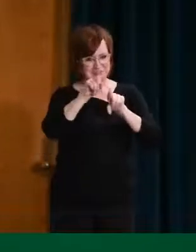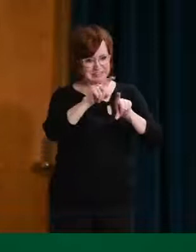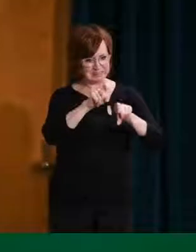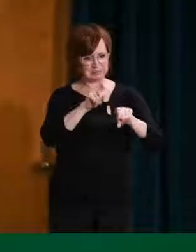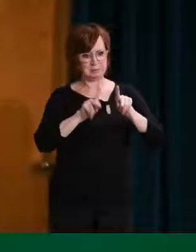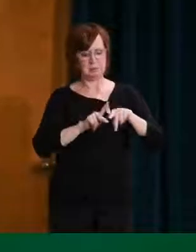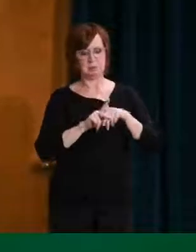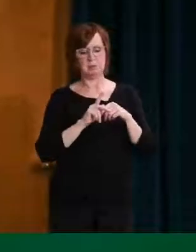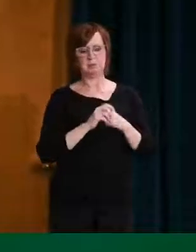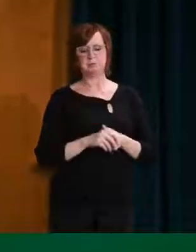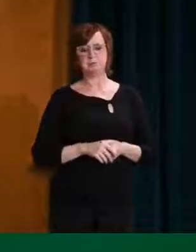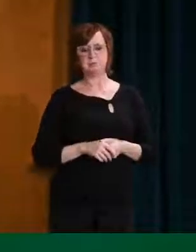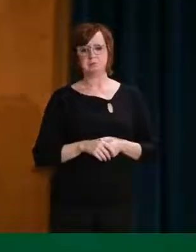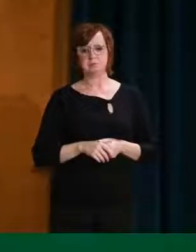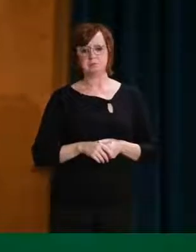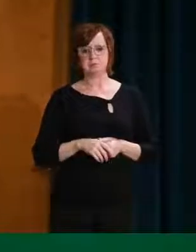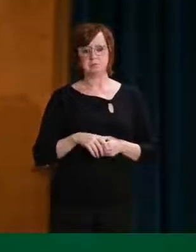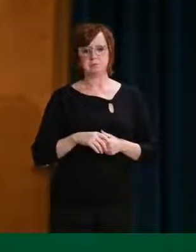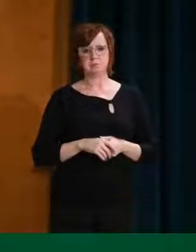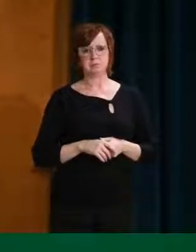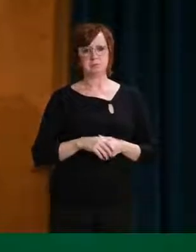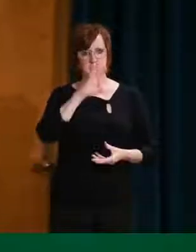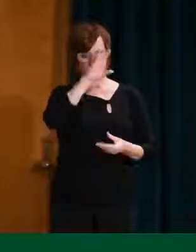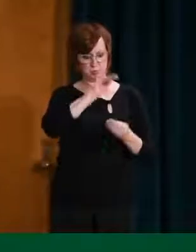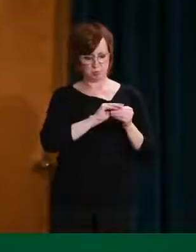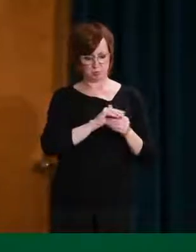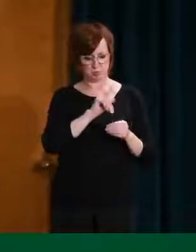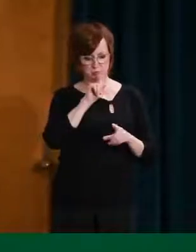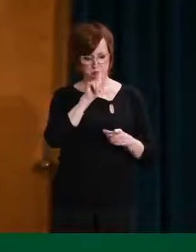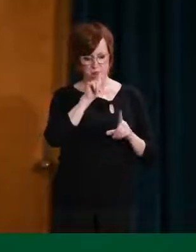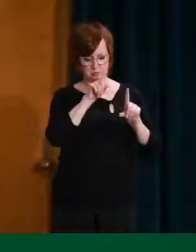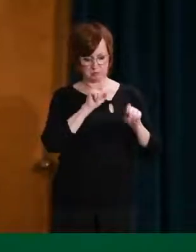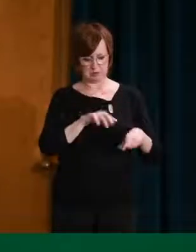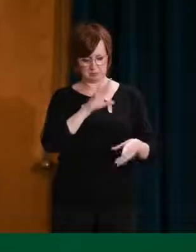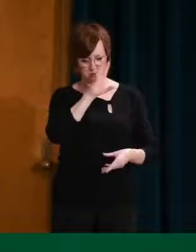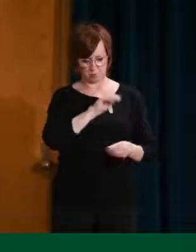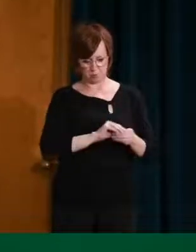of our total tests, as you know, they are